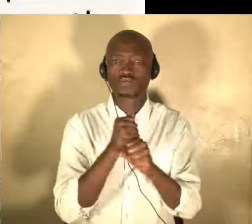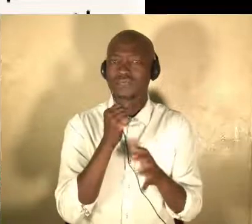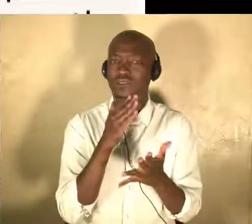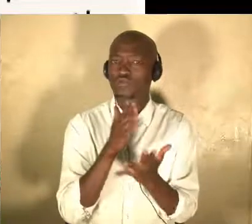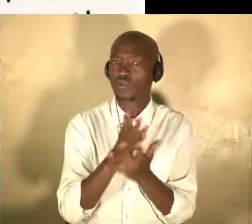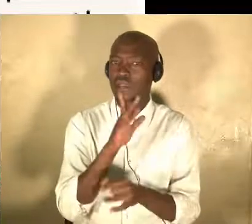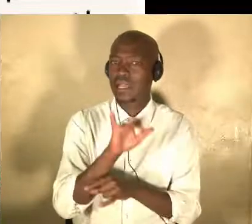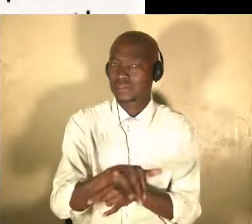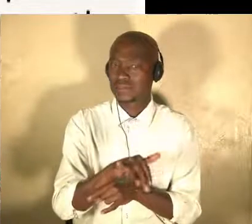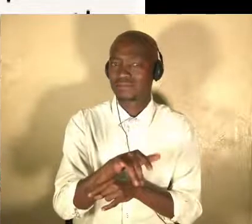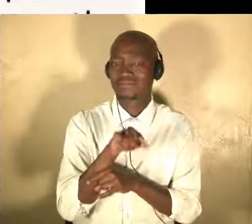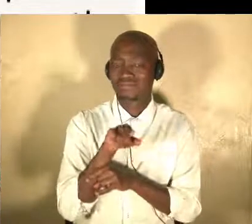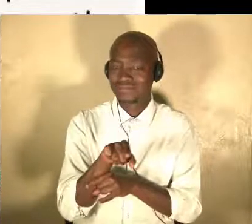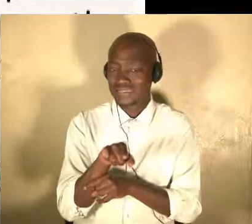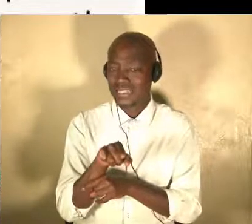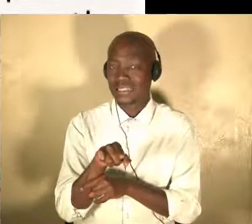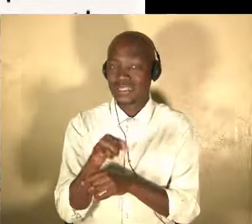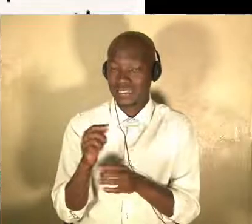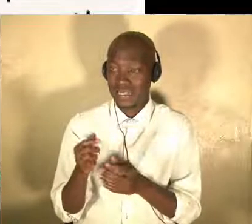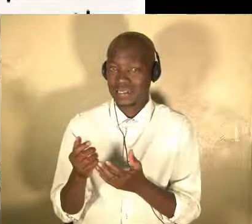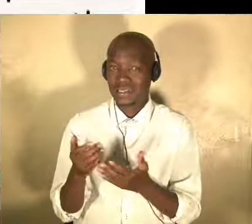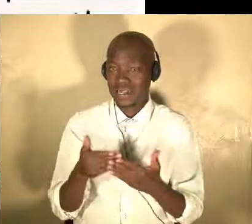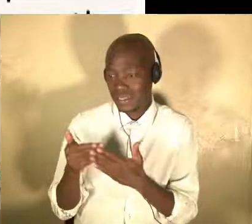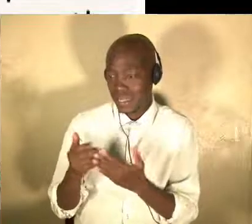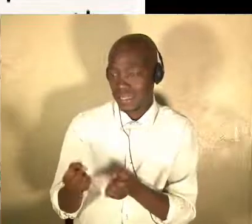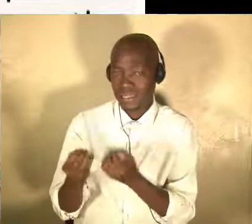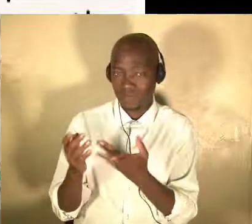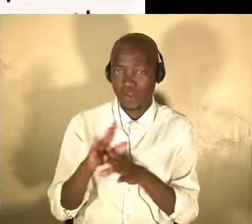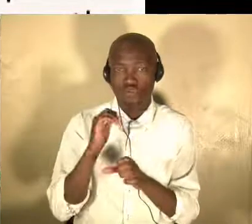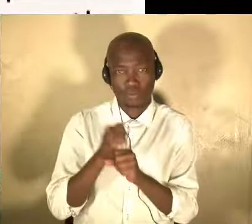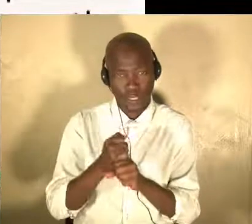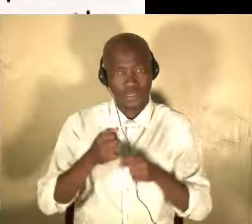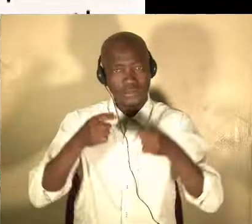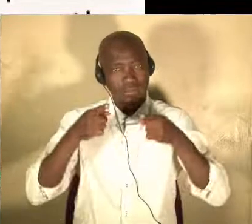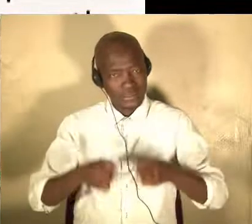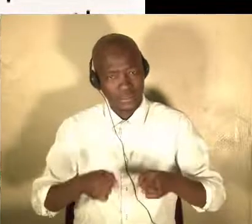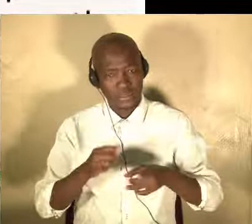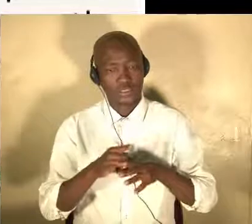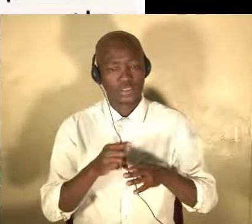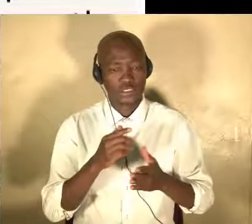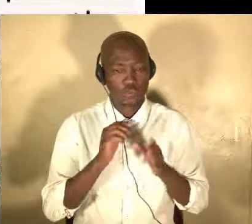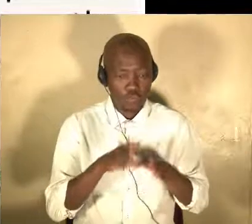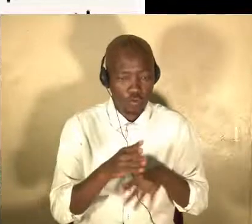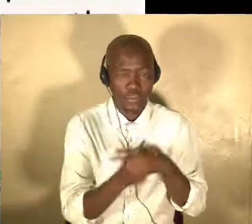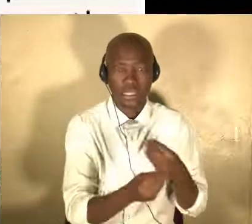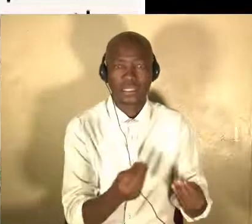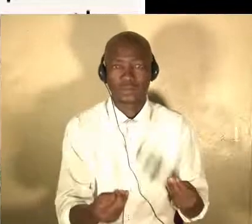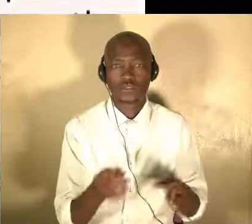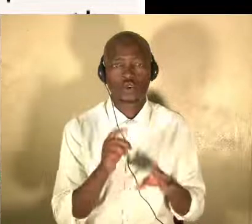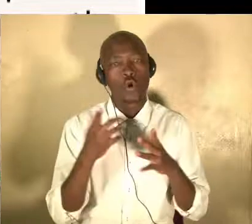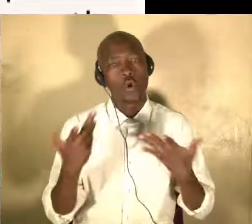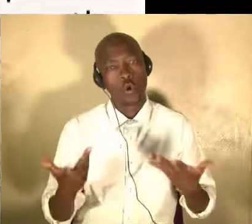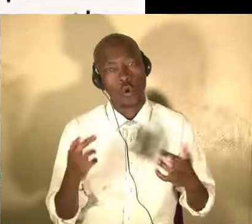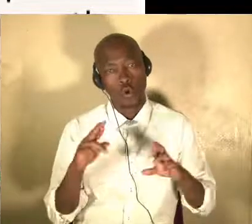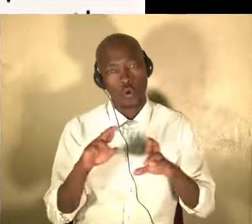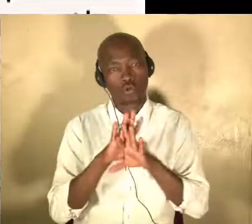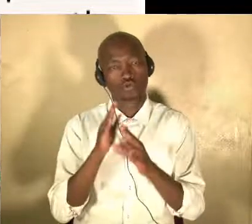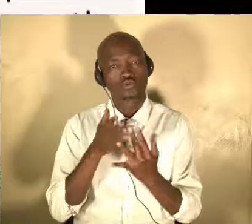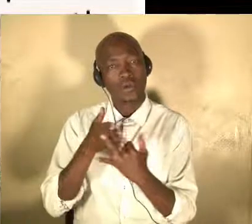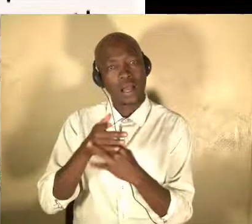enable that caregiver to make decisions on behalf of the child or to access